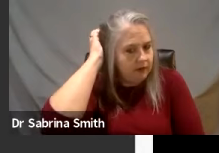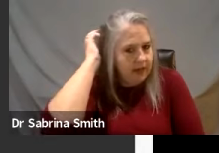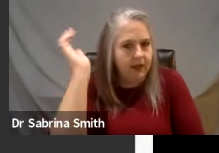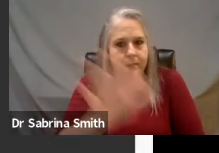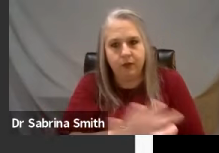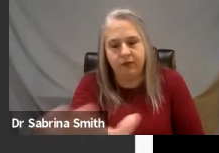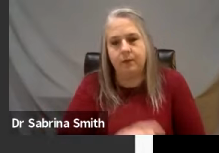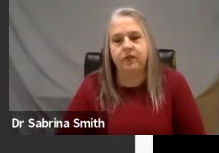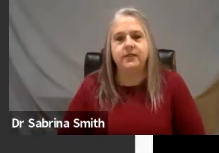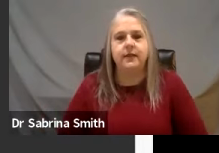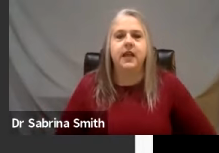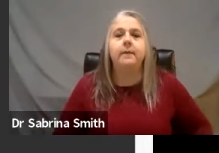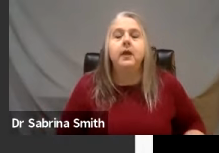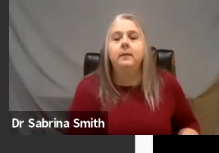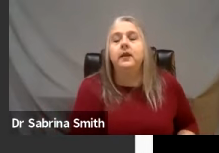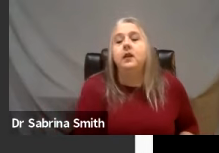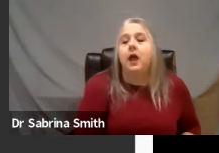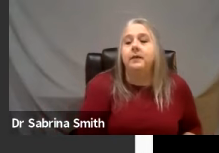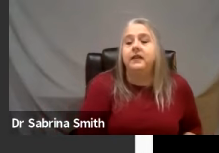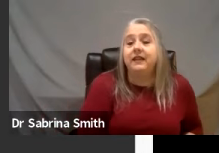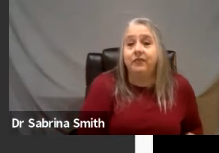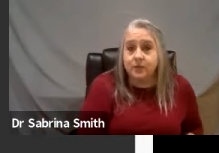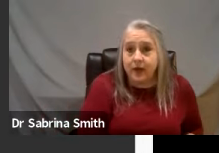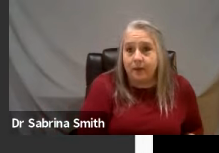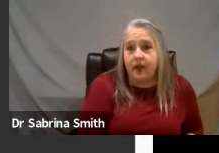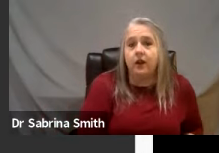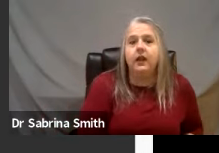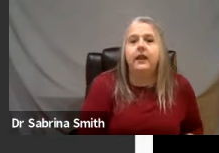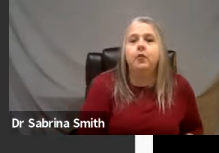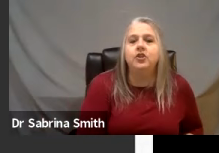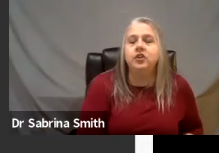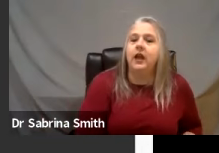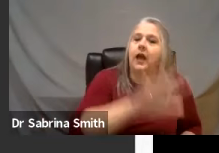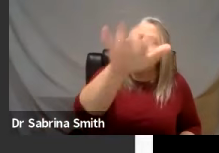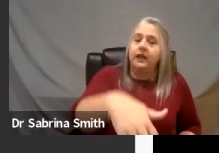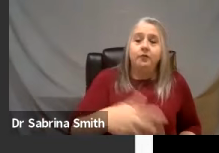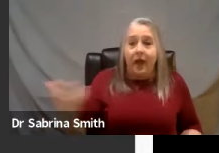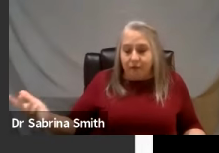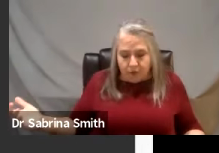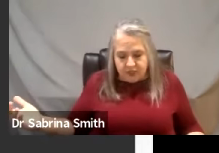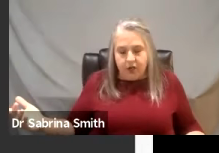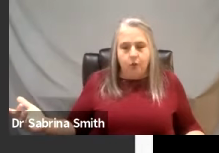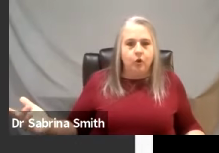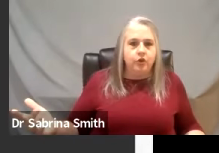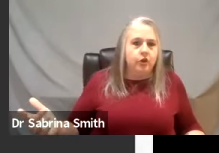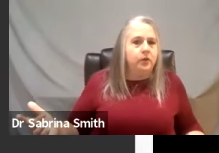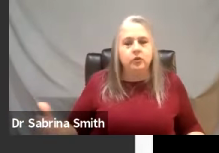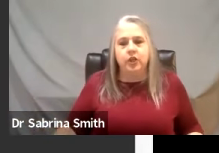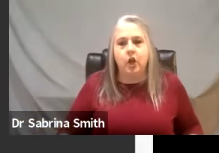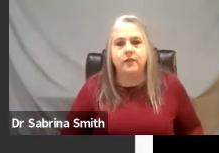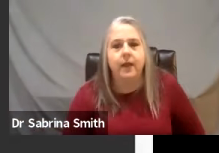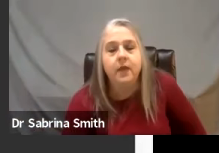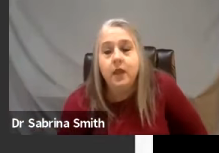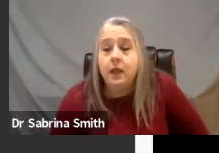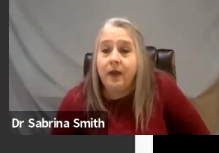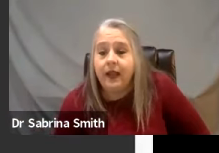I can't get both of them up here at the same time, but I'm going to leave this one up here, and I want you to and if you have it printed at home or on your computer, look at